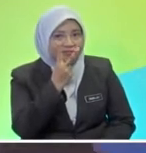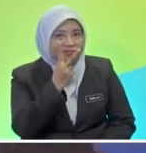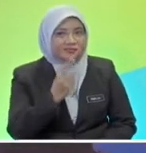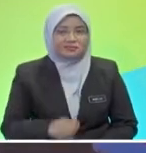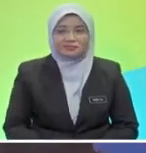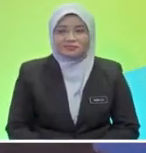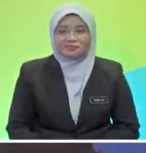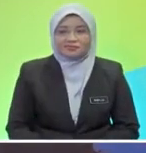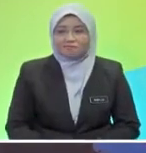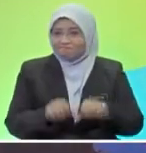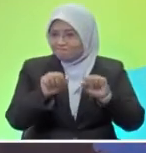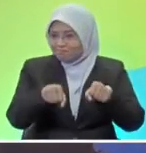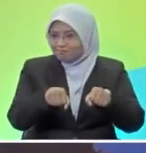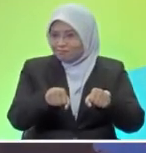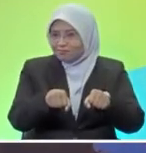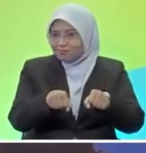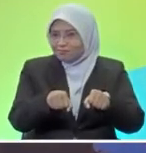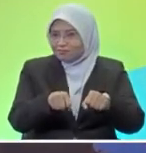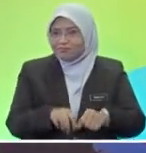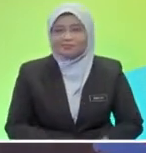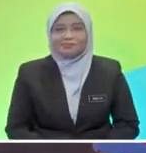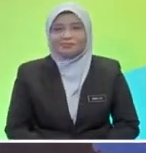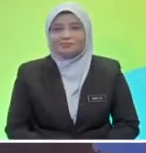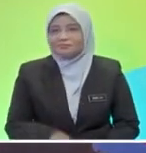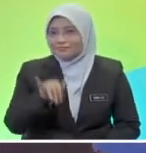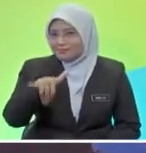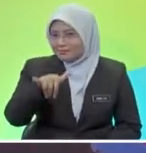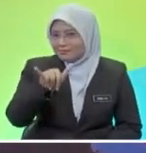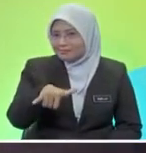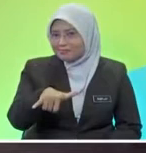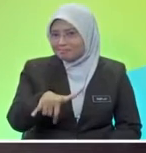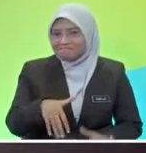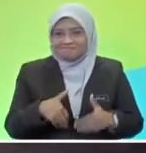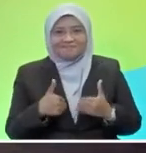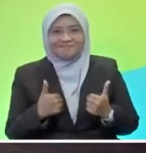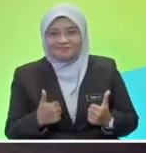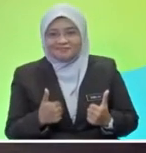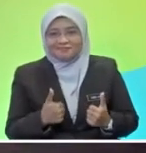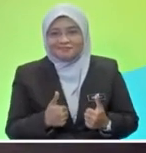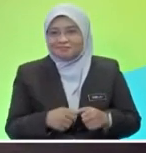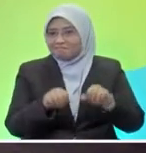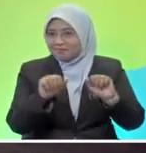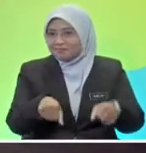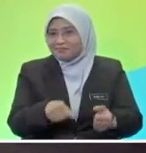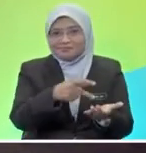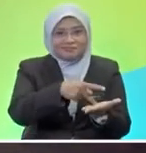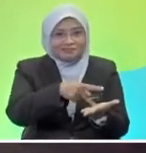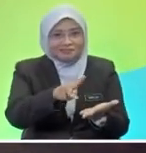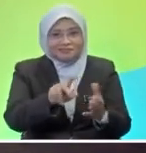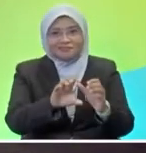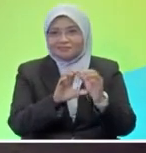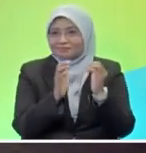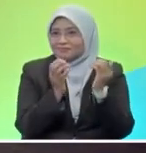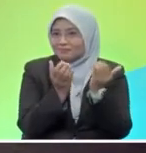ball. Oh, I can! Very good, Shafika! You can kick the ball. Yes,